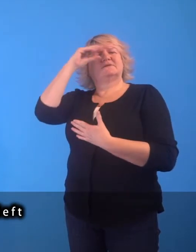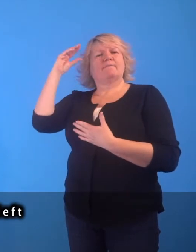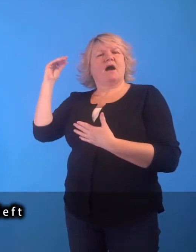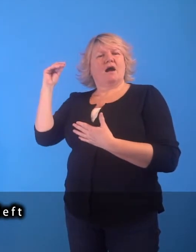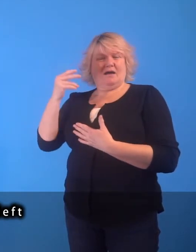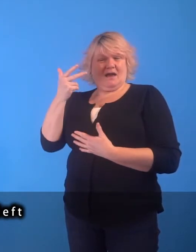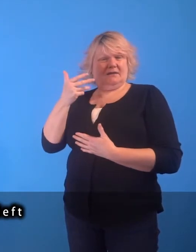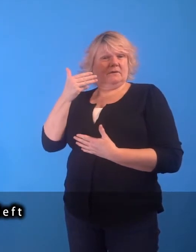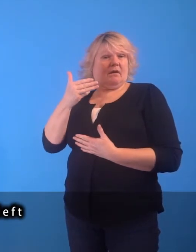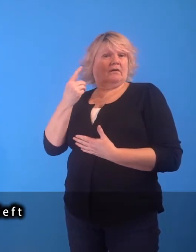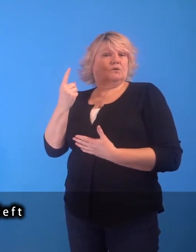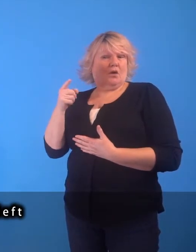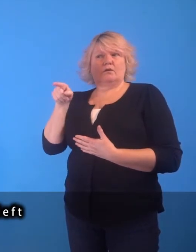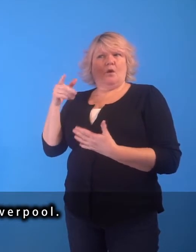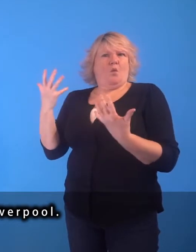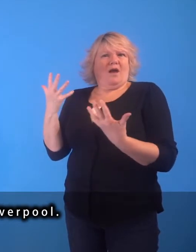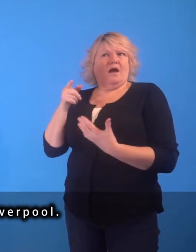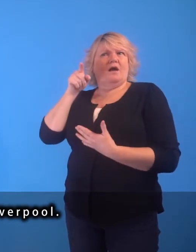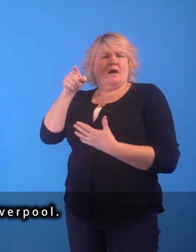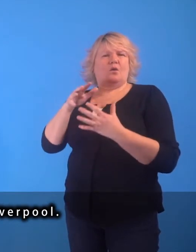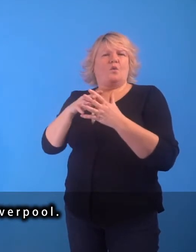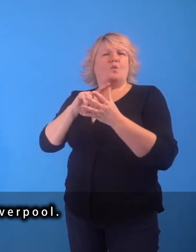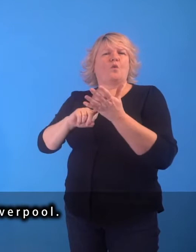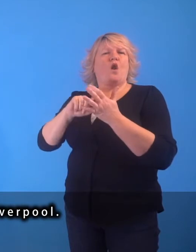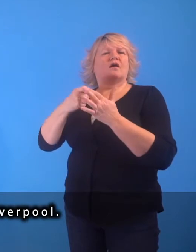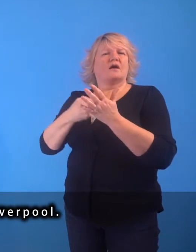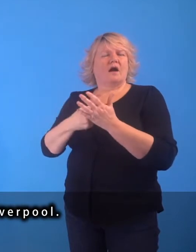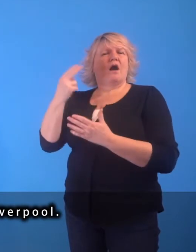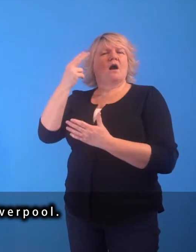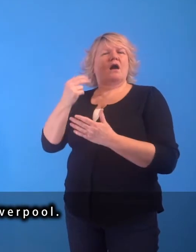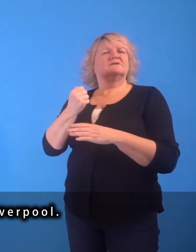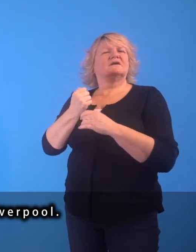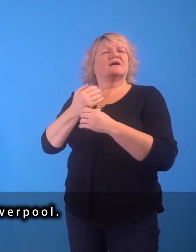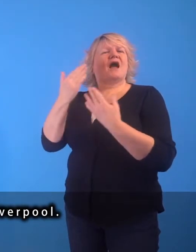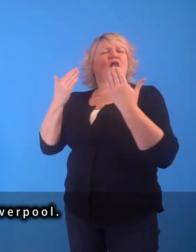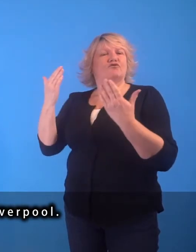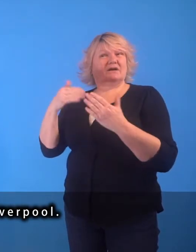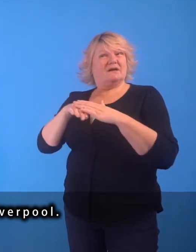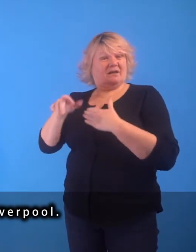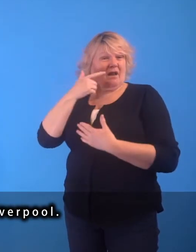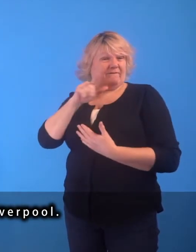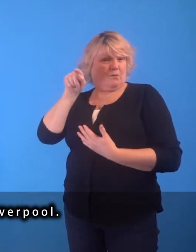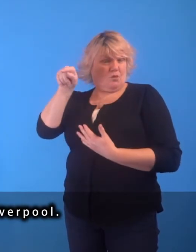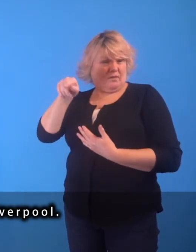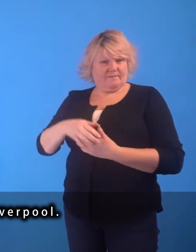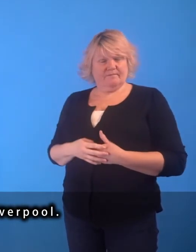1891, from the Walker Art Gallery in Liverpool.